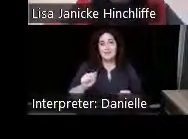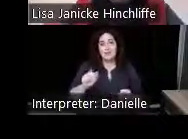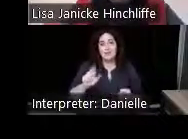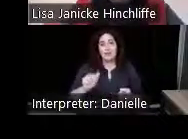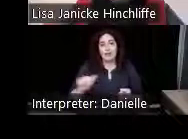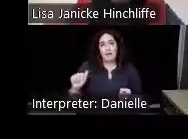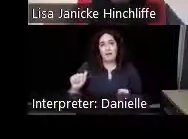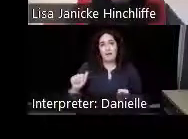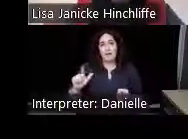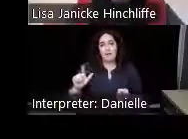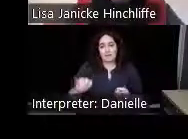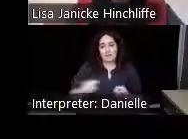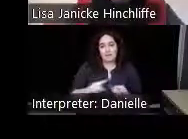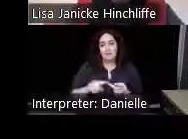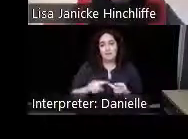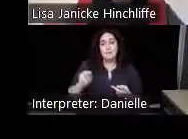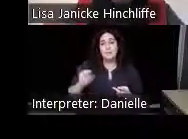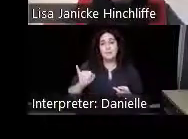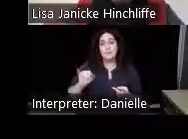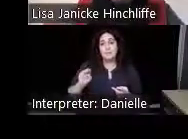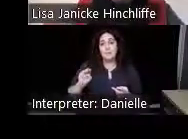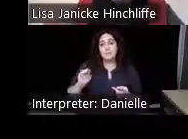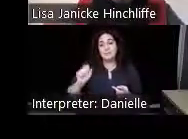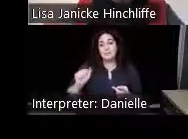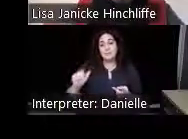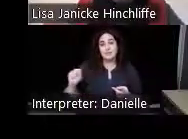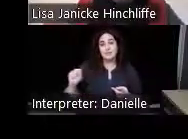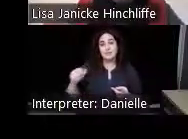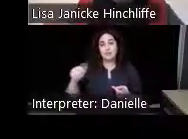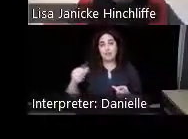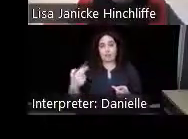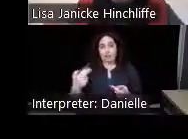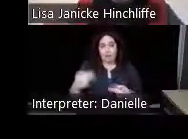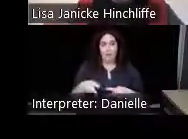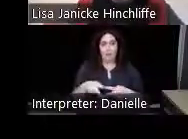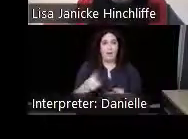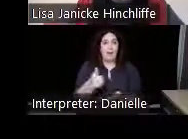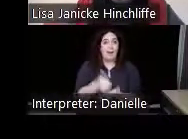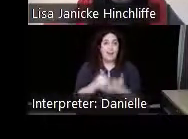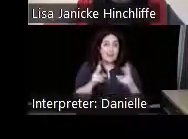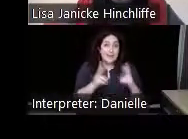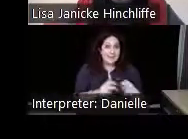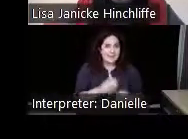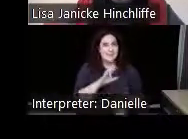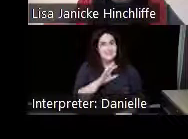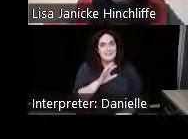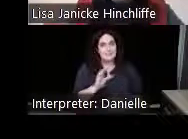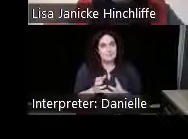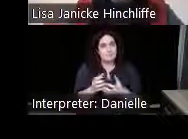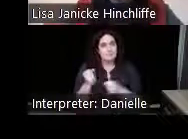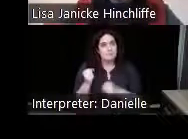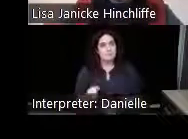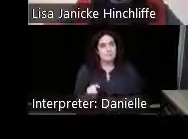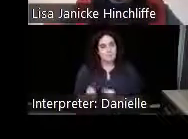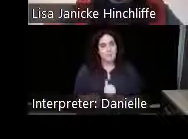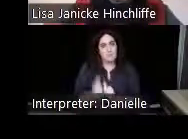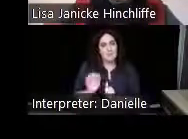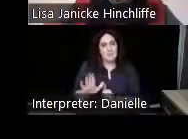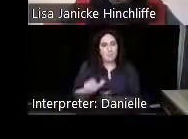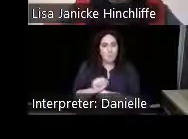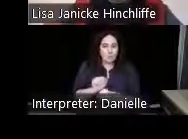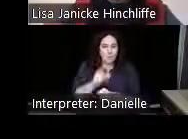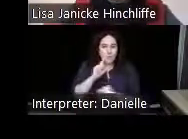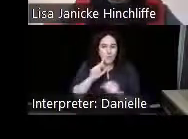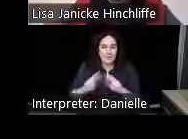this project and conducted a great deal of the detailed analysis work. I